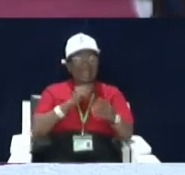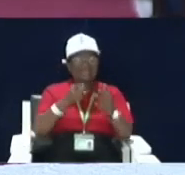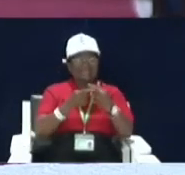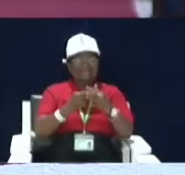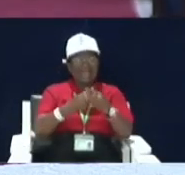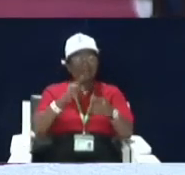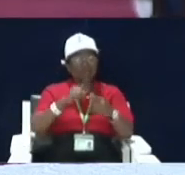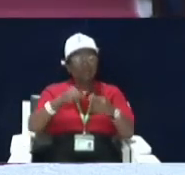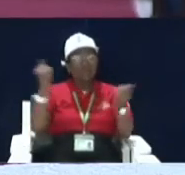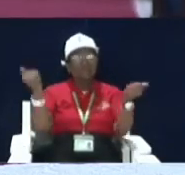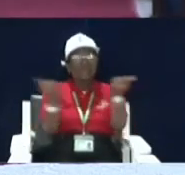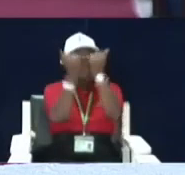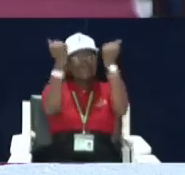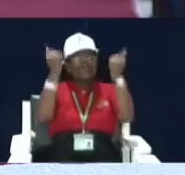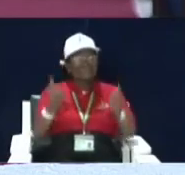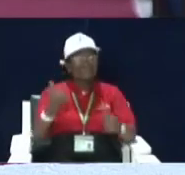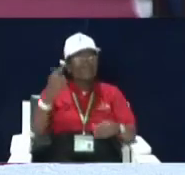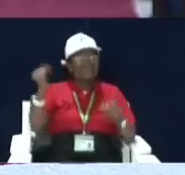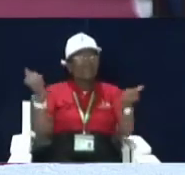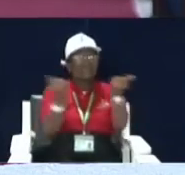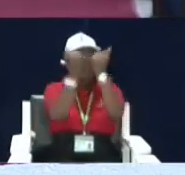the fight will not end until